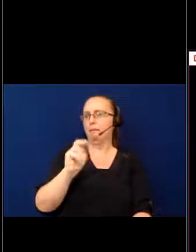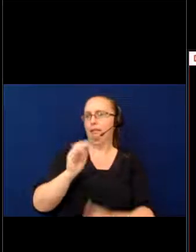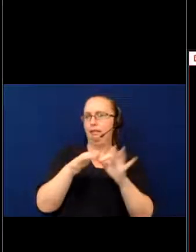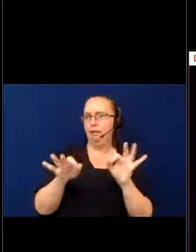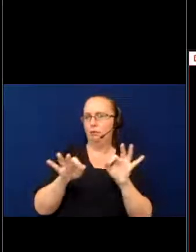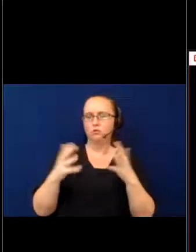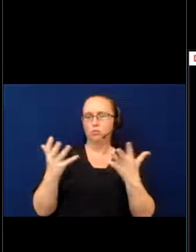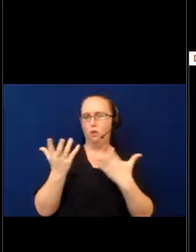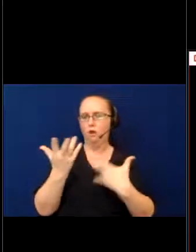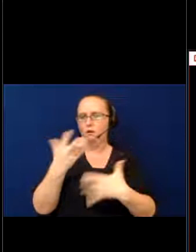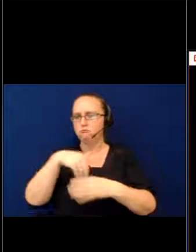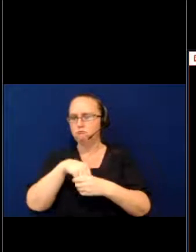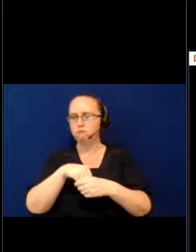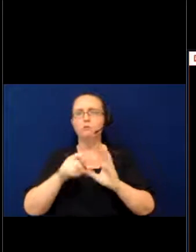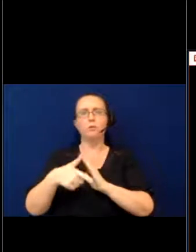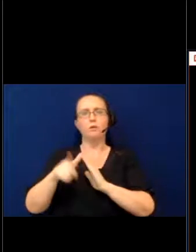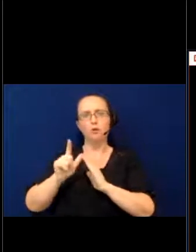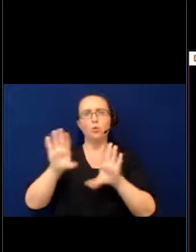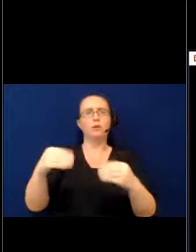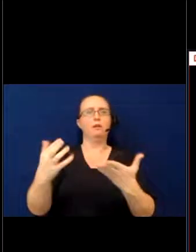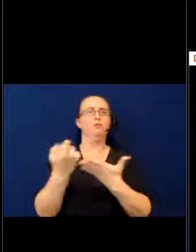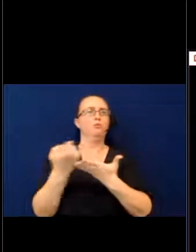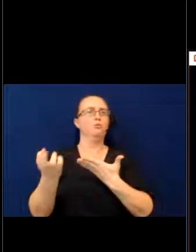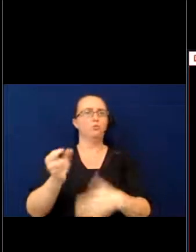quick review, and I will give you some resources.